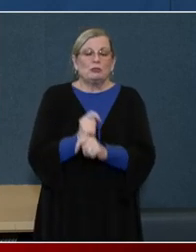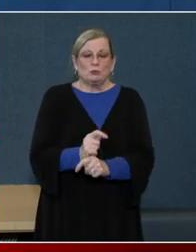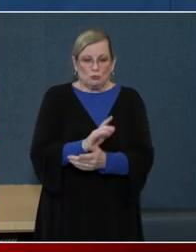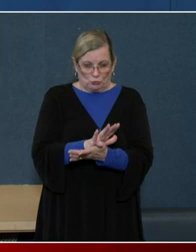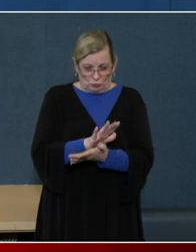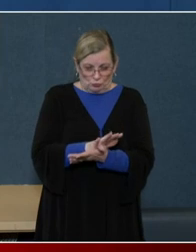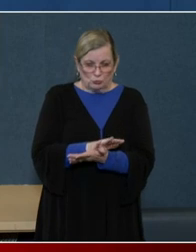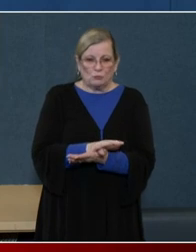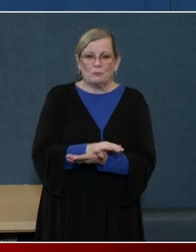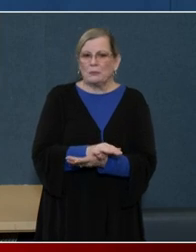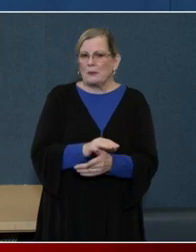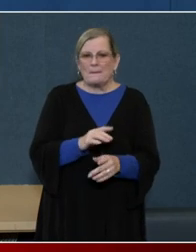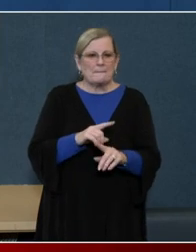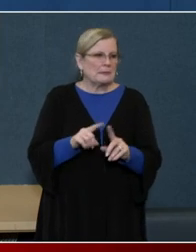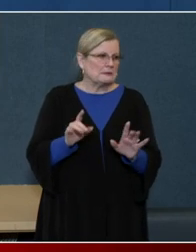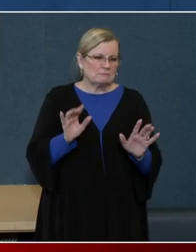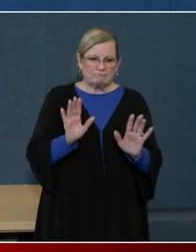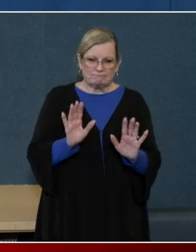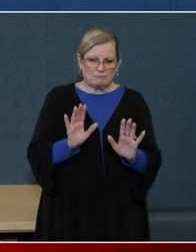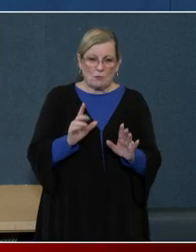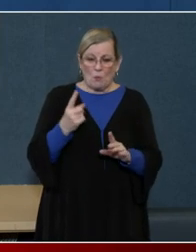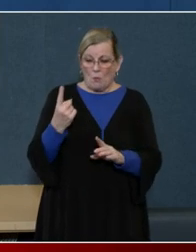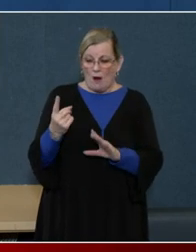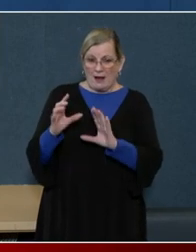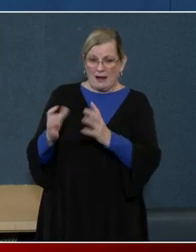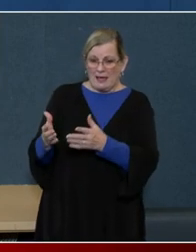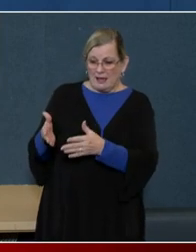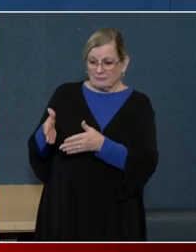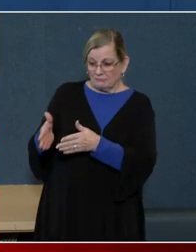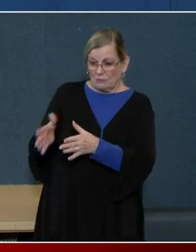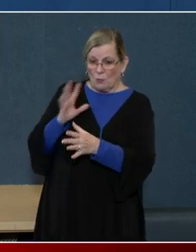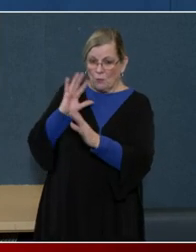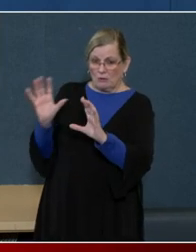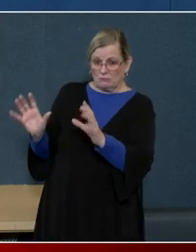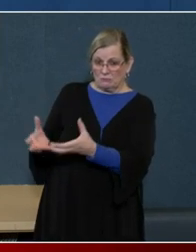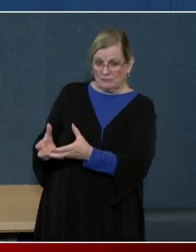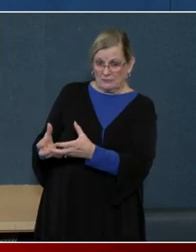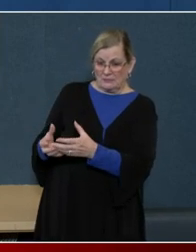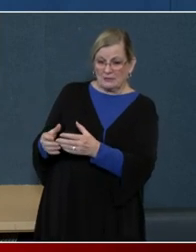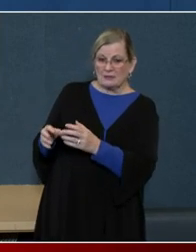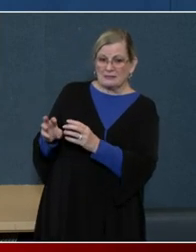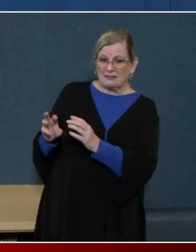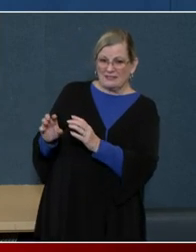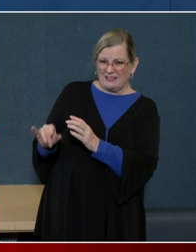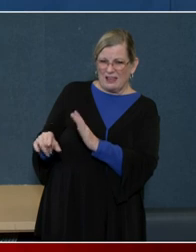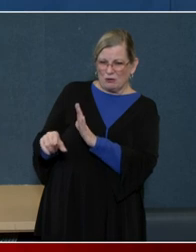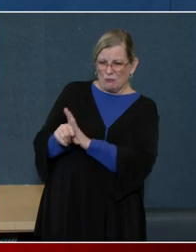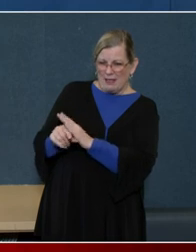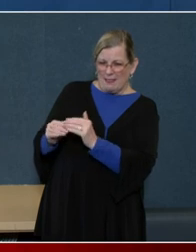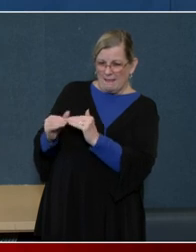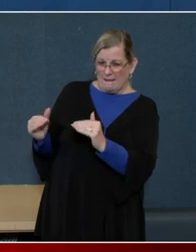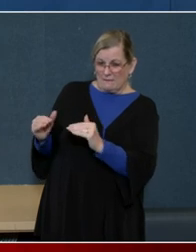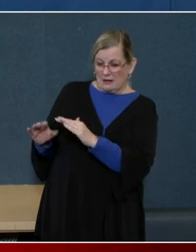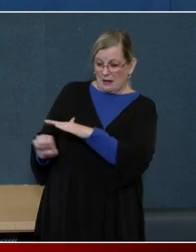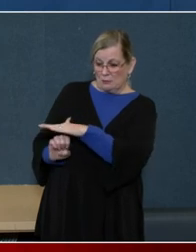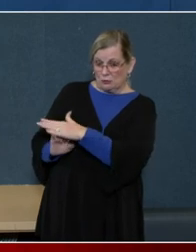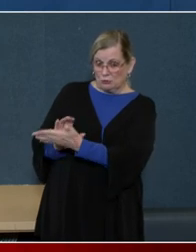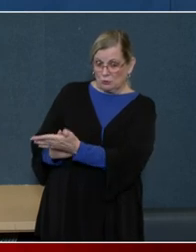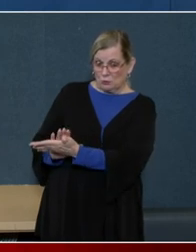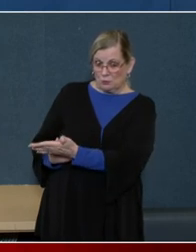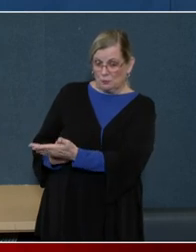will be one classroom at each grade level, and that will be at every elementary school. We're also